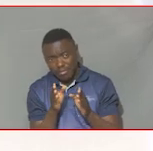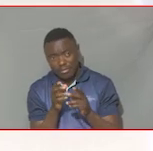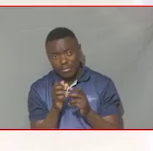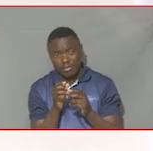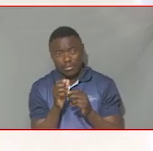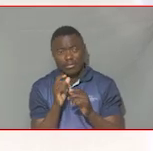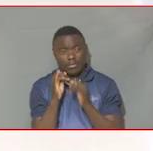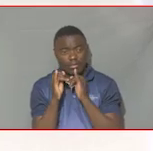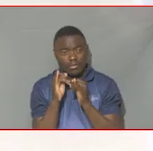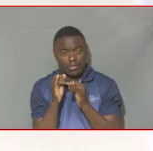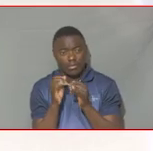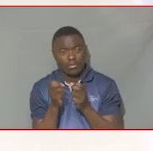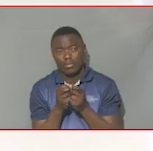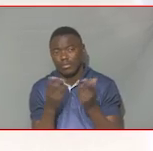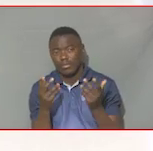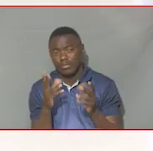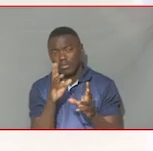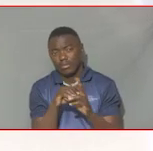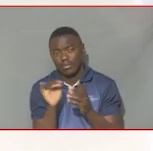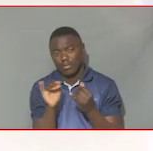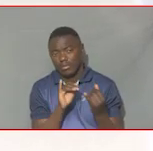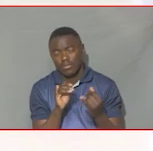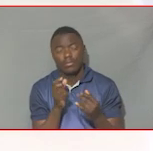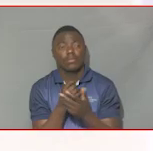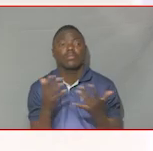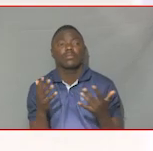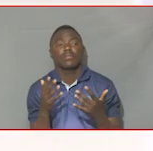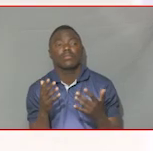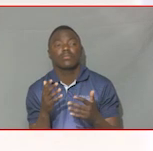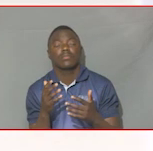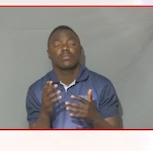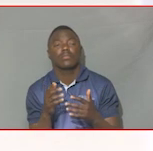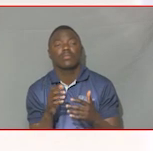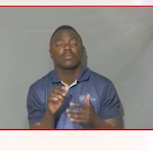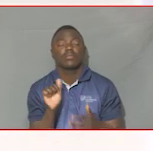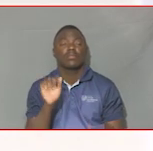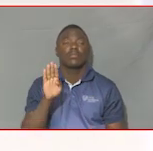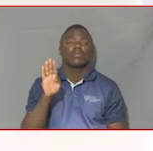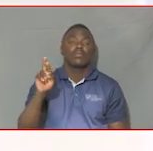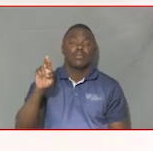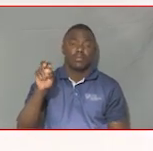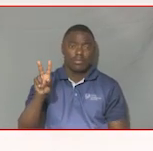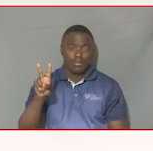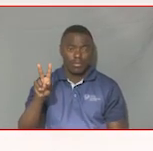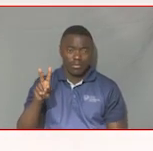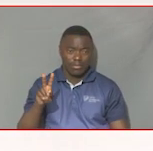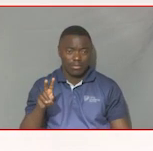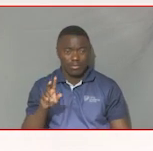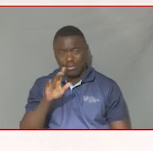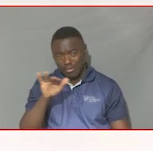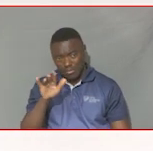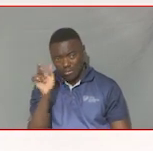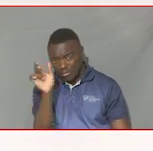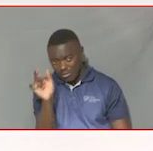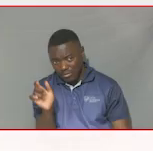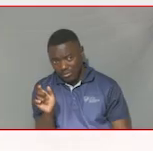interview. How many learners were invited? Now, one standard deviation below the mean is, in this case,